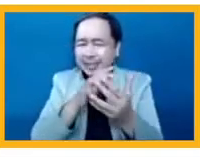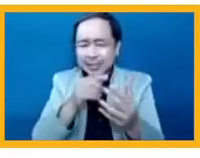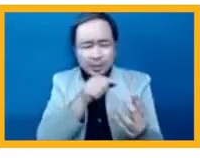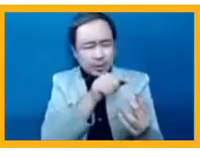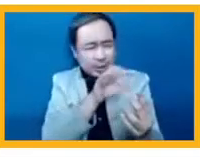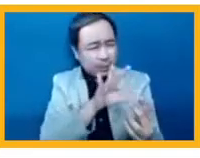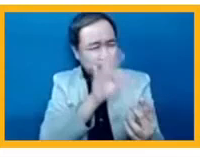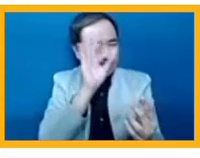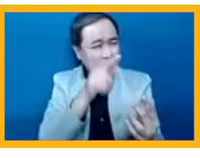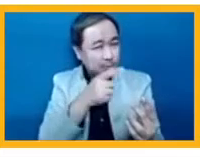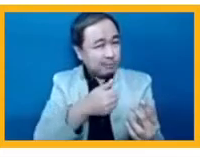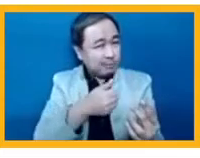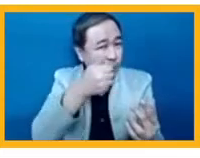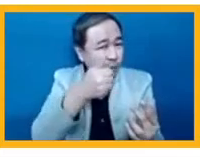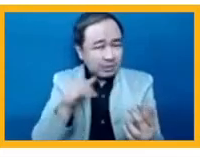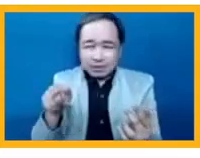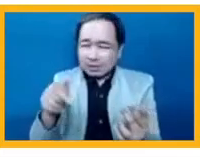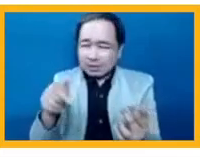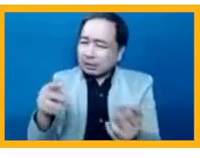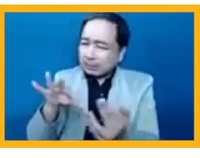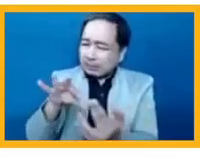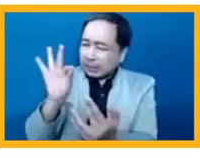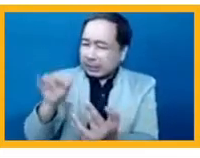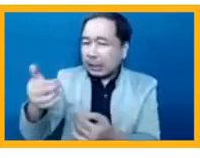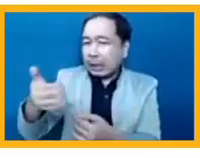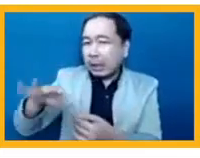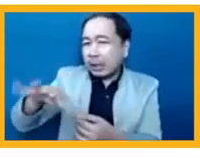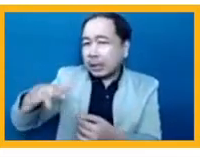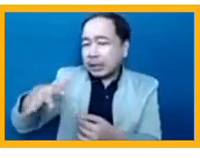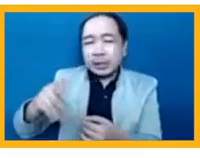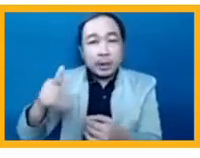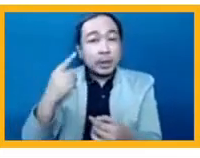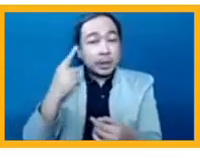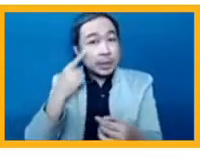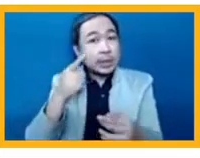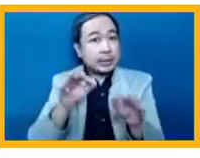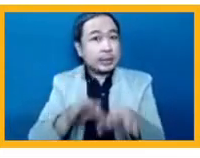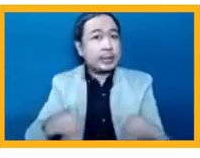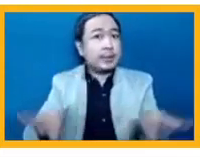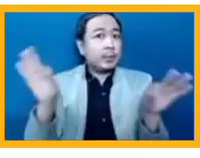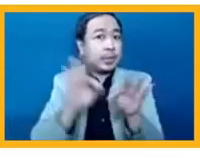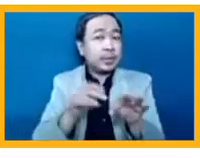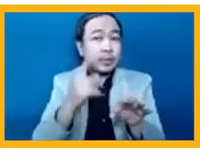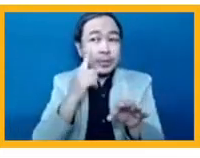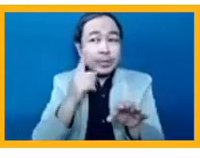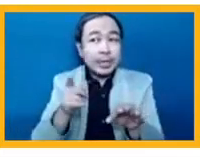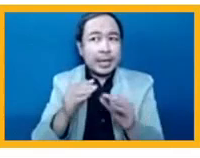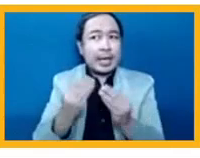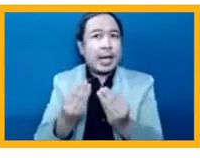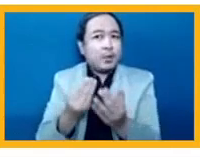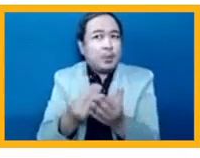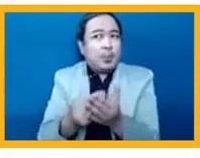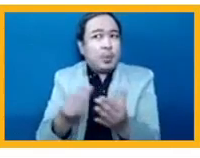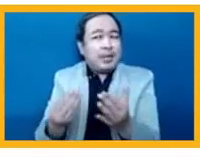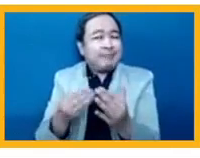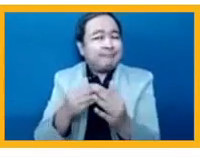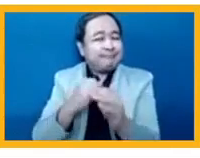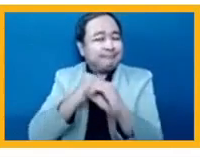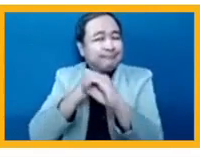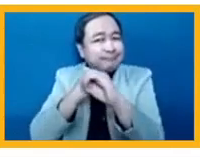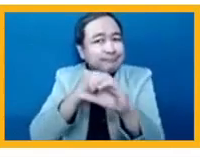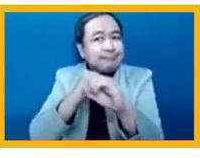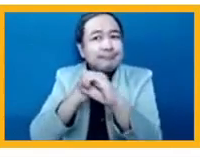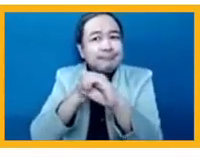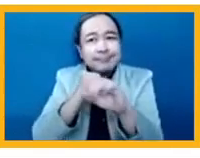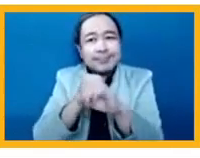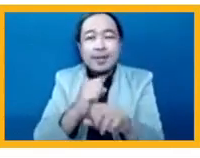context and purpose. Consequently, most EdTech adoption decisions are based on marketing by the product or are just ad hoc. In